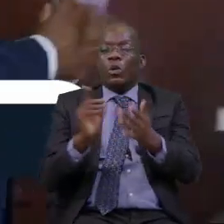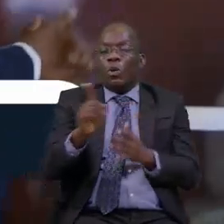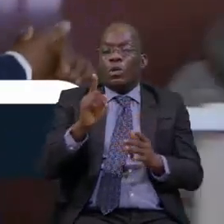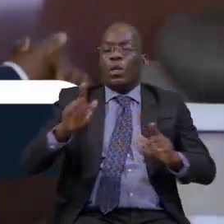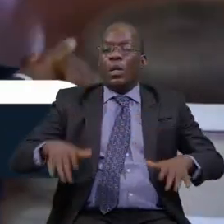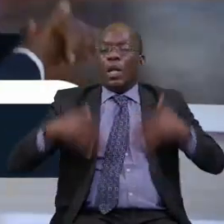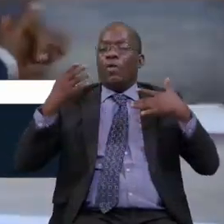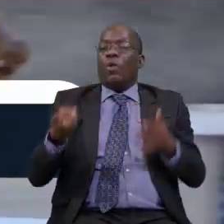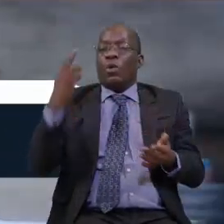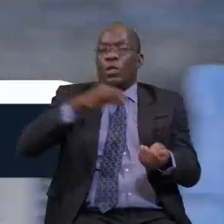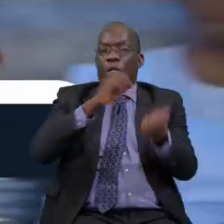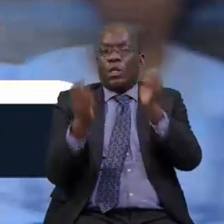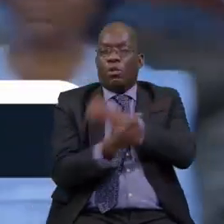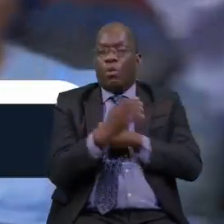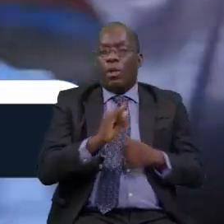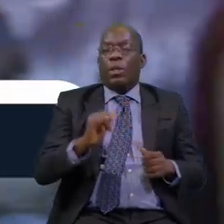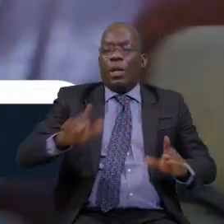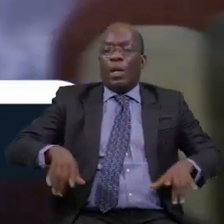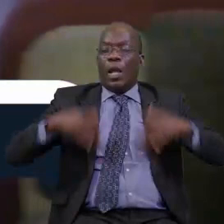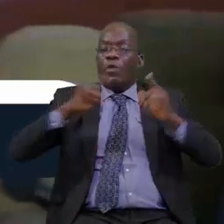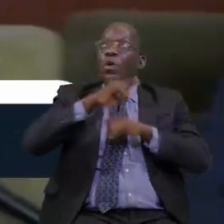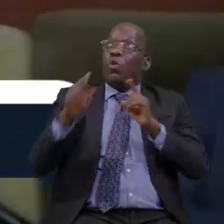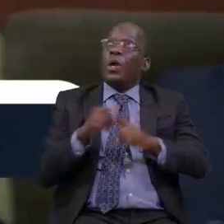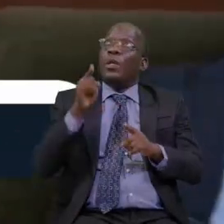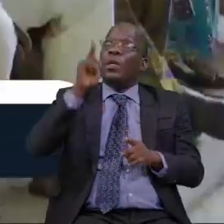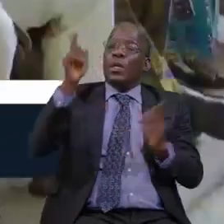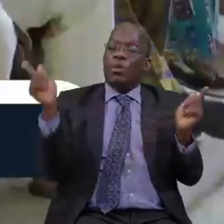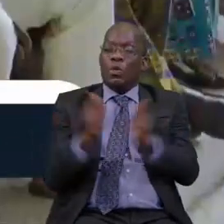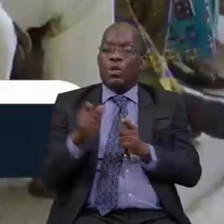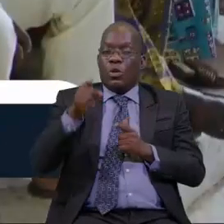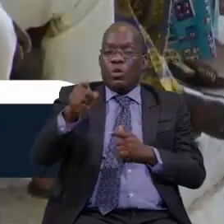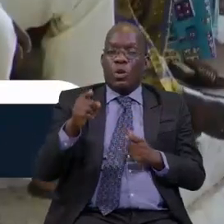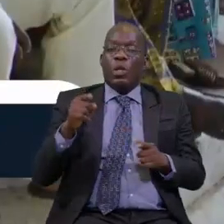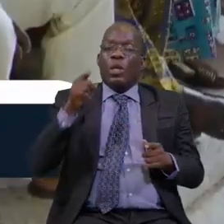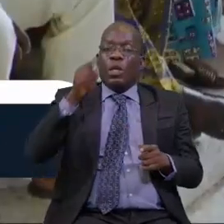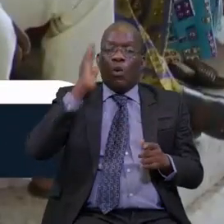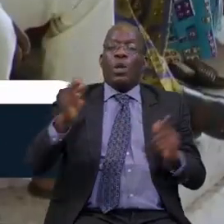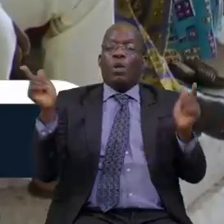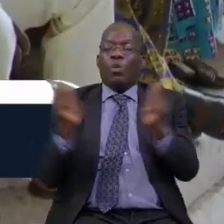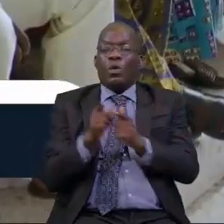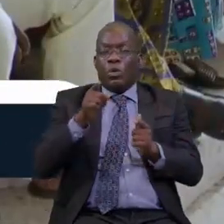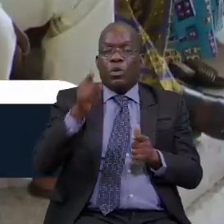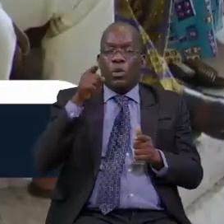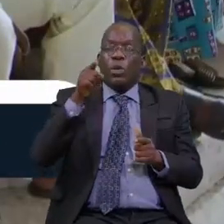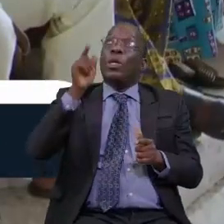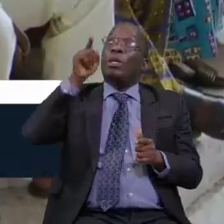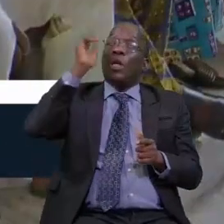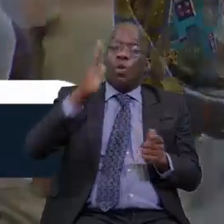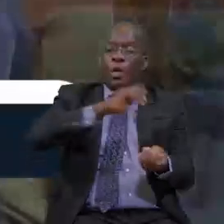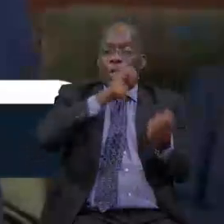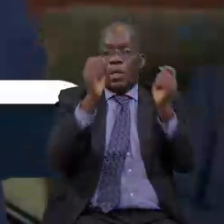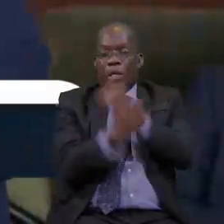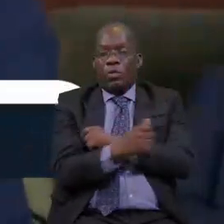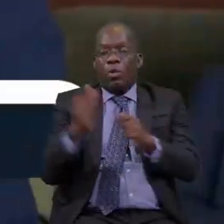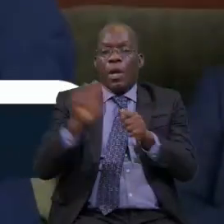he gets in touch with you, and he's going to get in touch with you deeper today, and he's going to transform every area